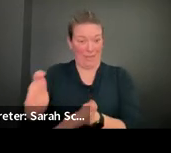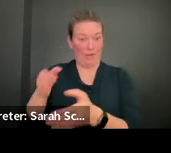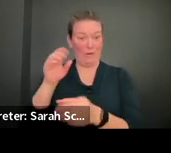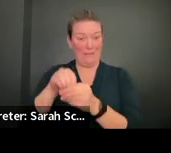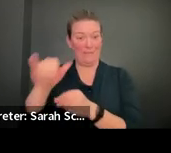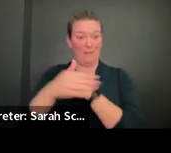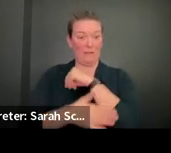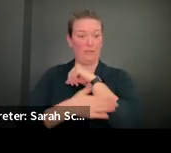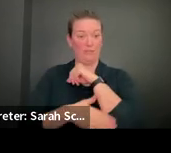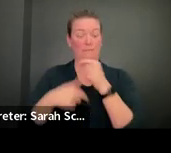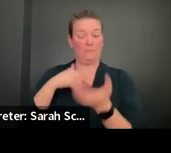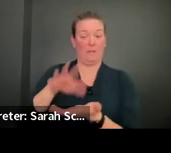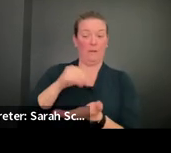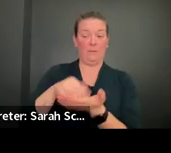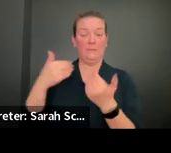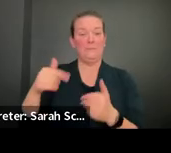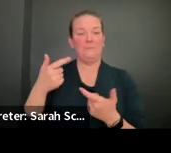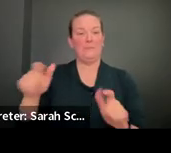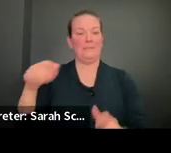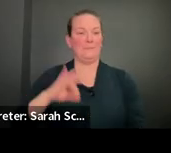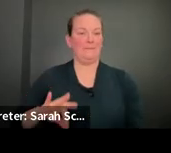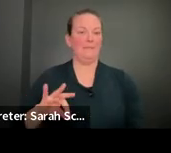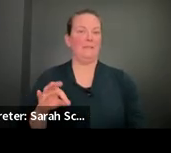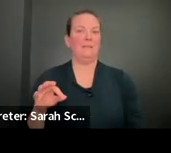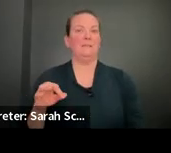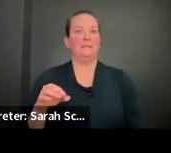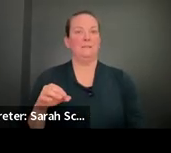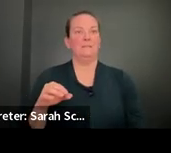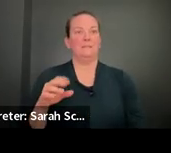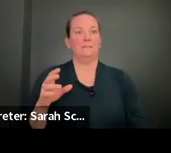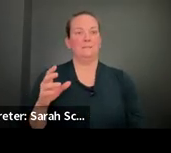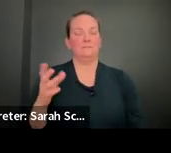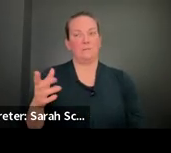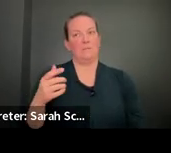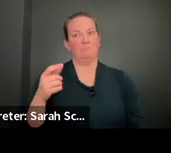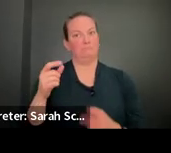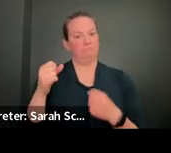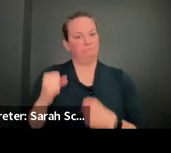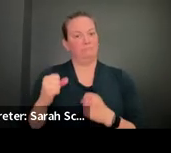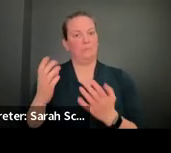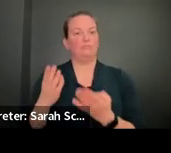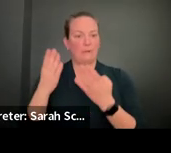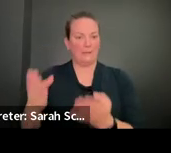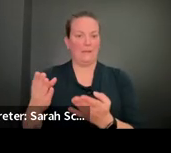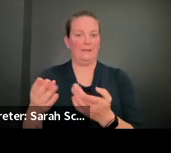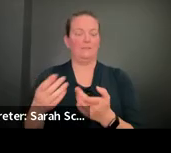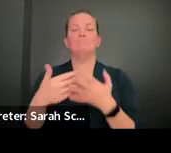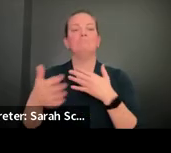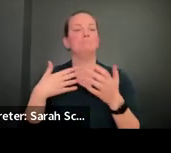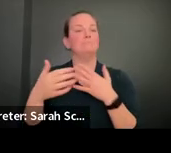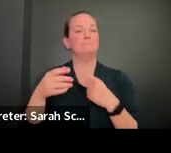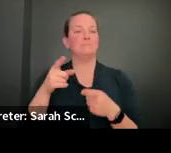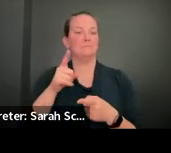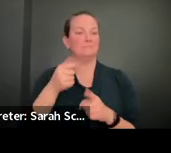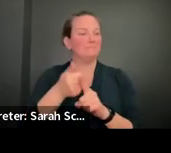that sign language. So definitely to be recommended, whether you are a